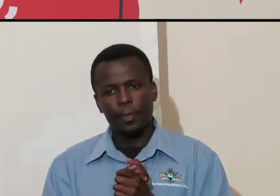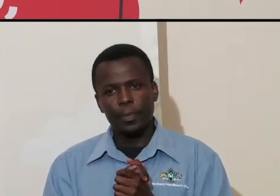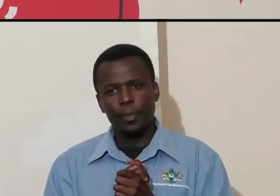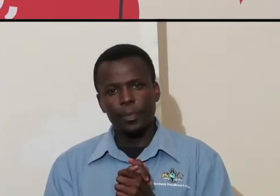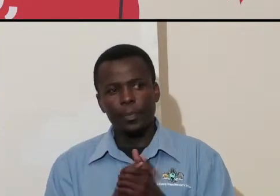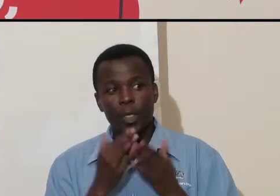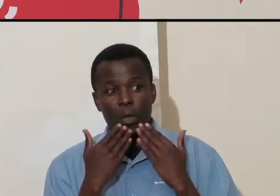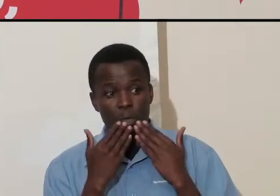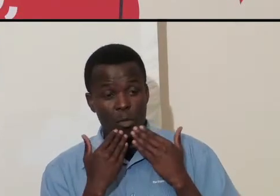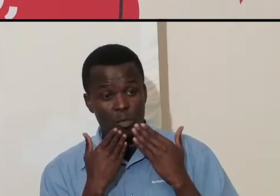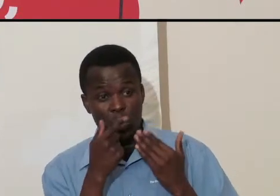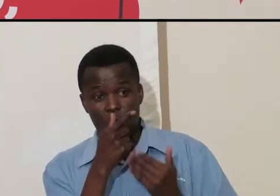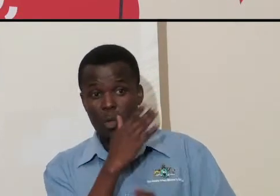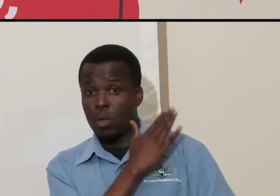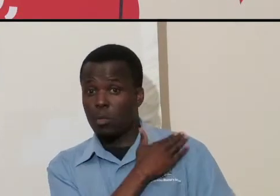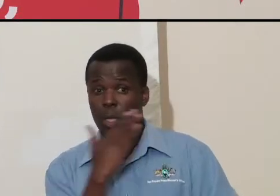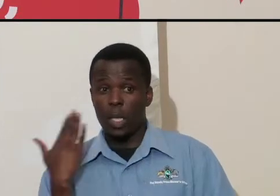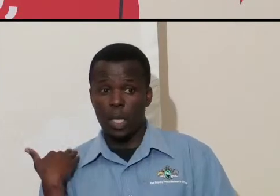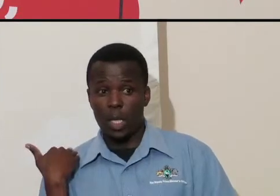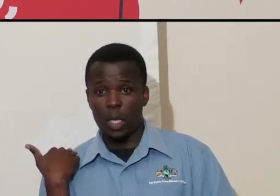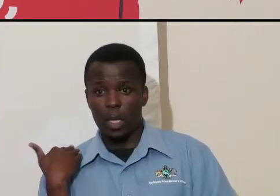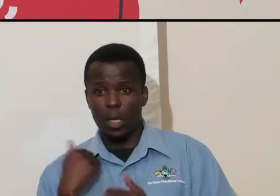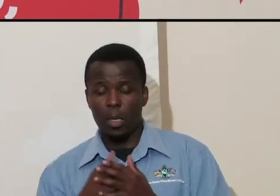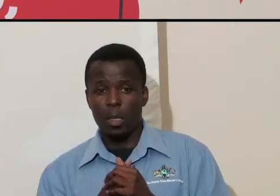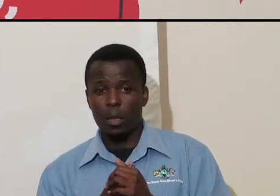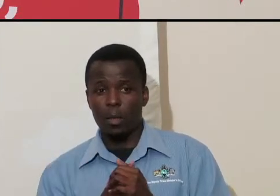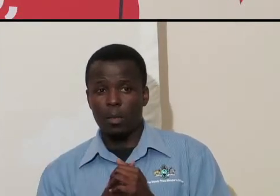And to thank you, Honorable Minister, for your